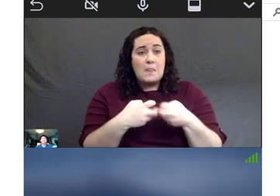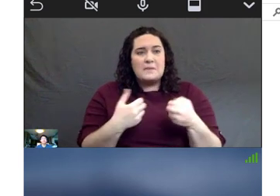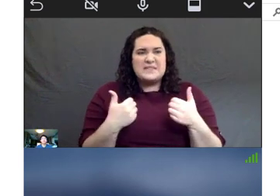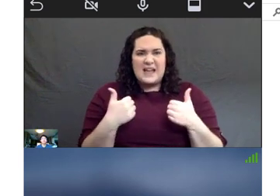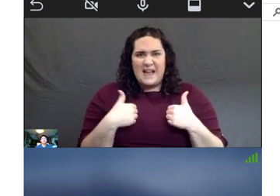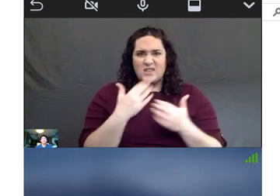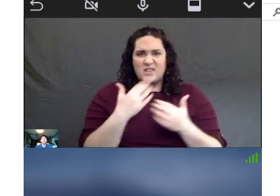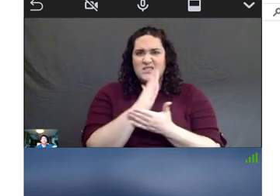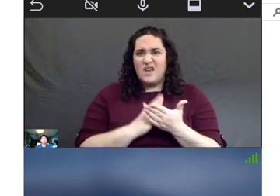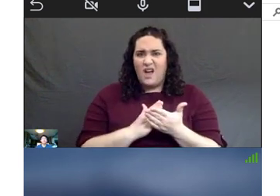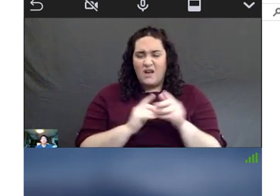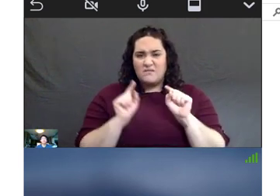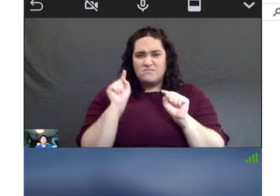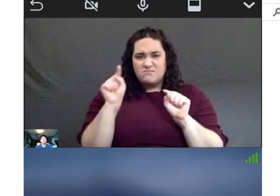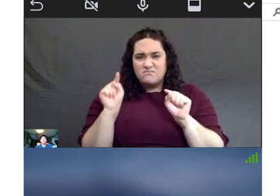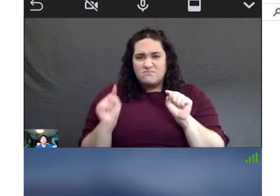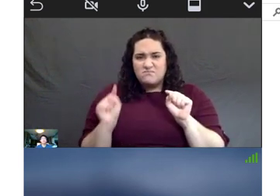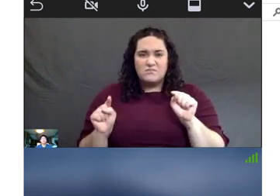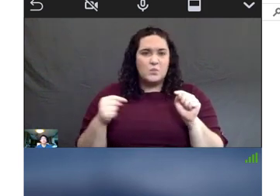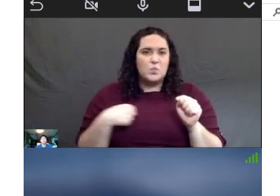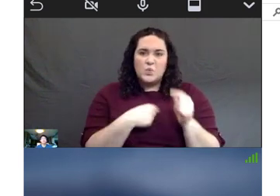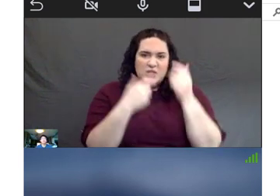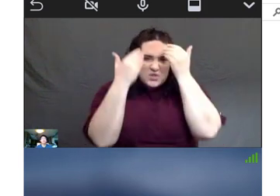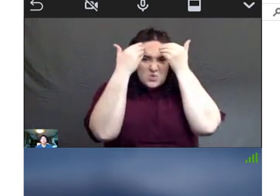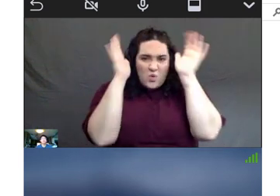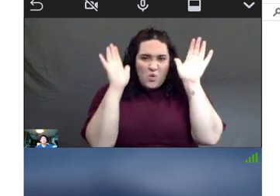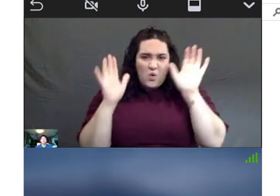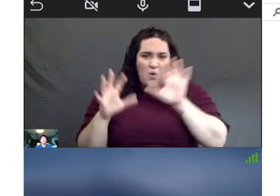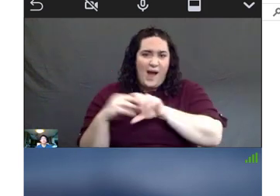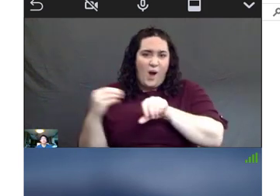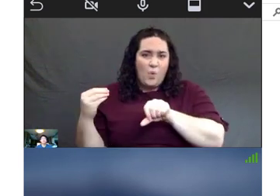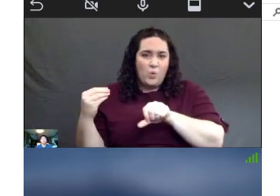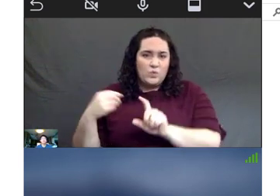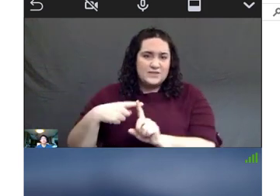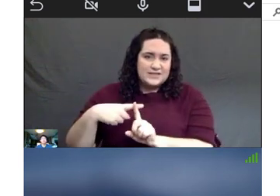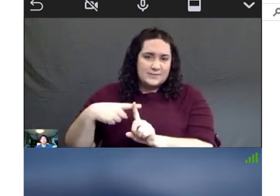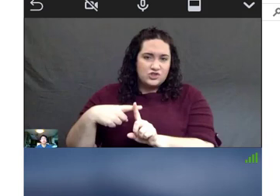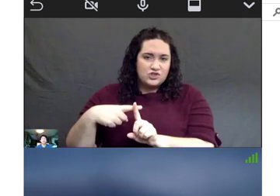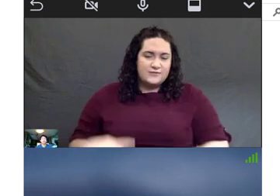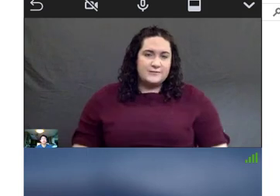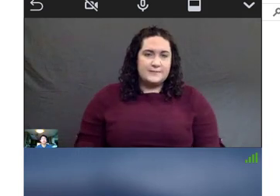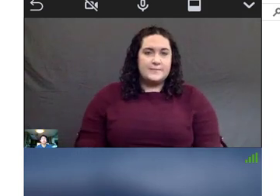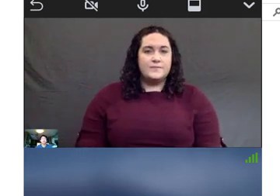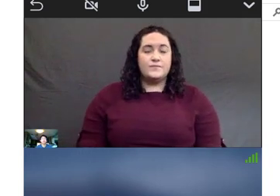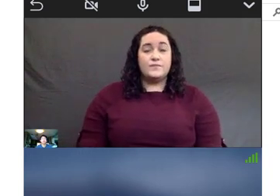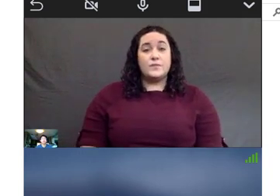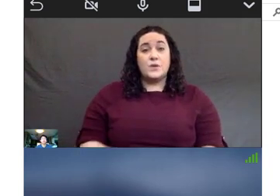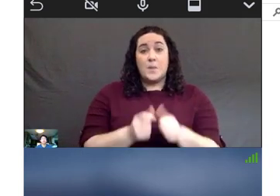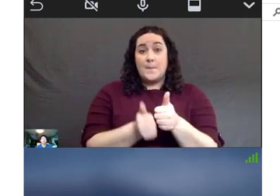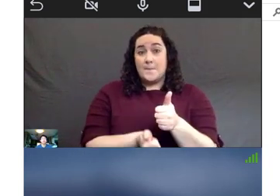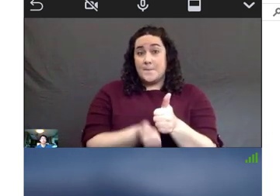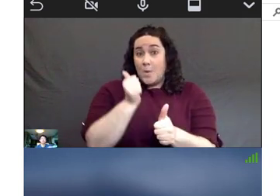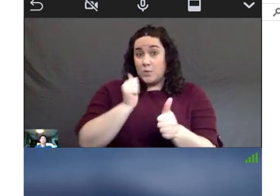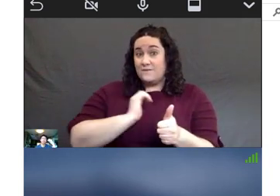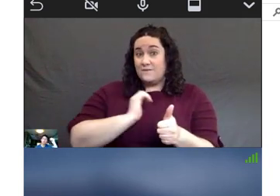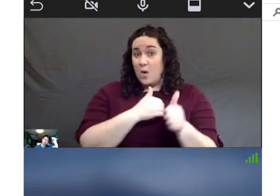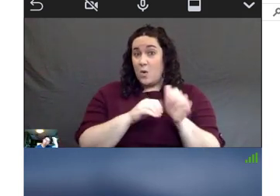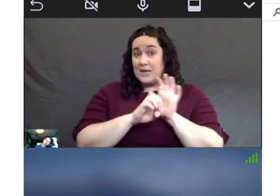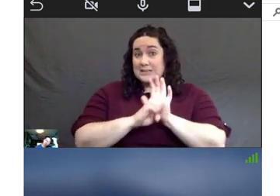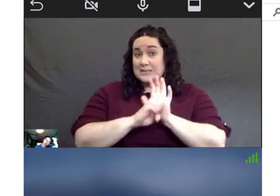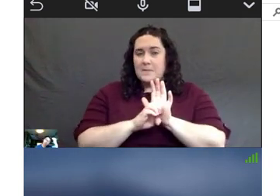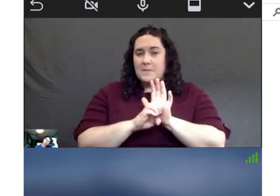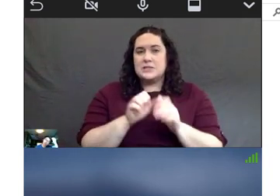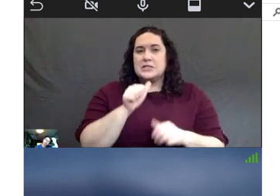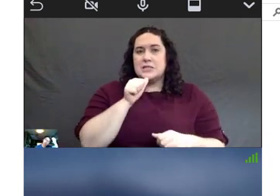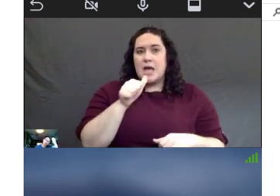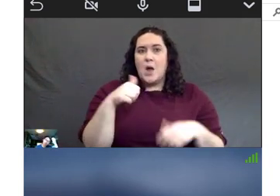Ultimately, a lot of the properties we're going to look at are not strong functions of temperature. So again, it always depends on your application